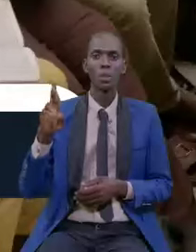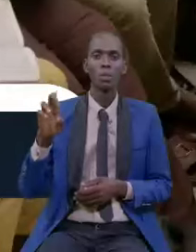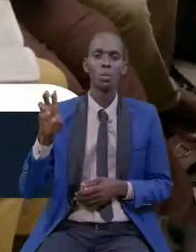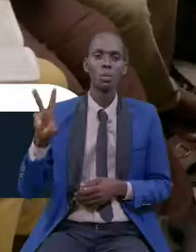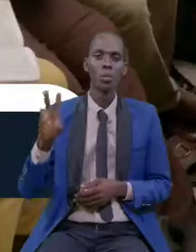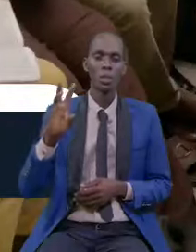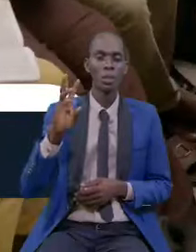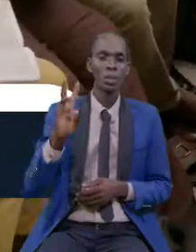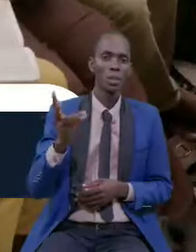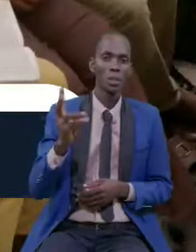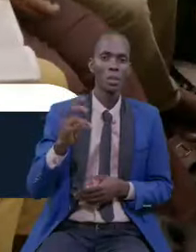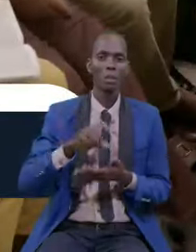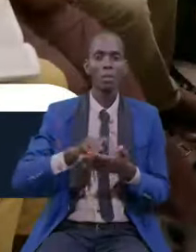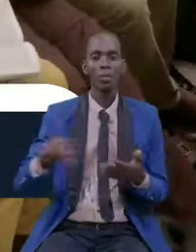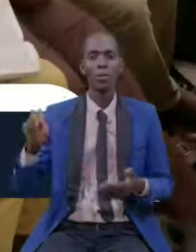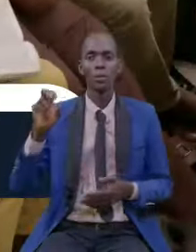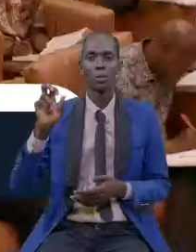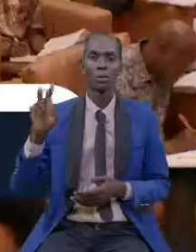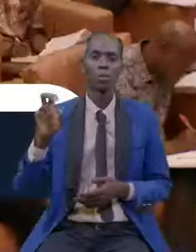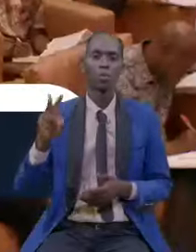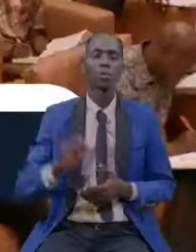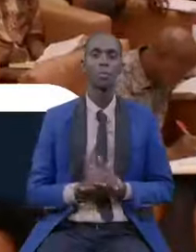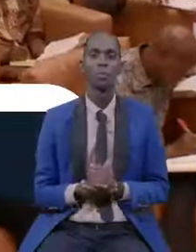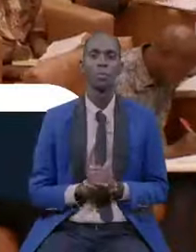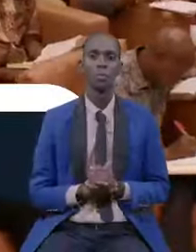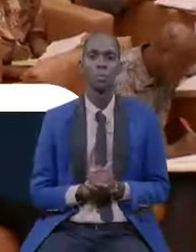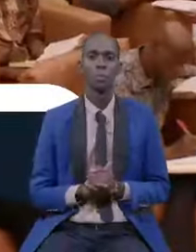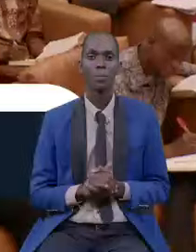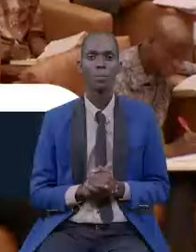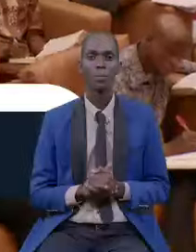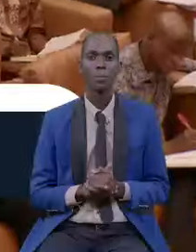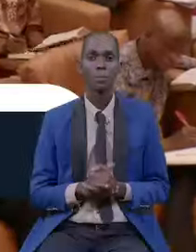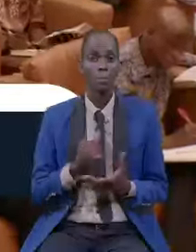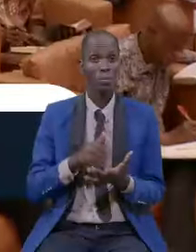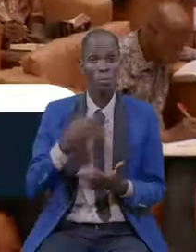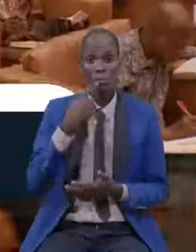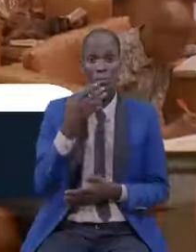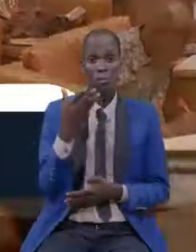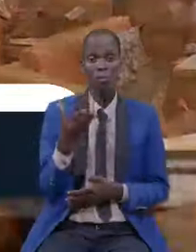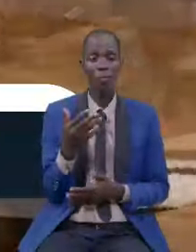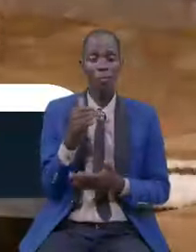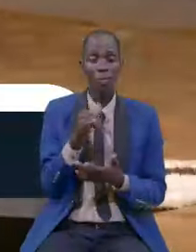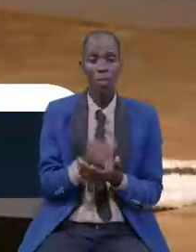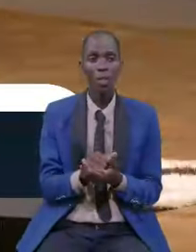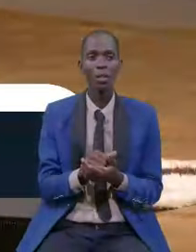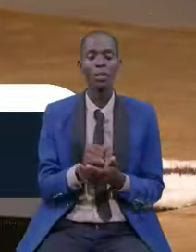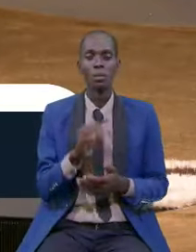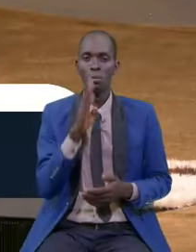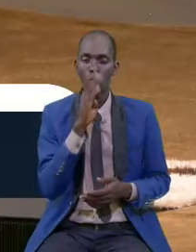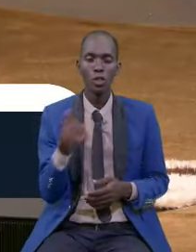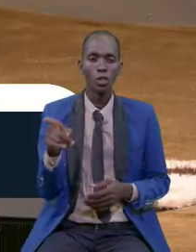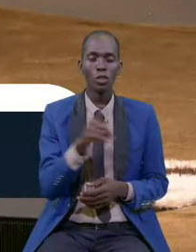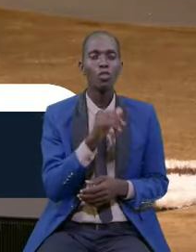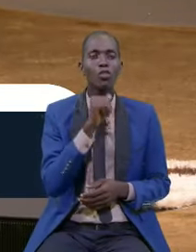6, we're reading from verse 12. It says that ye be not